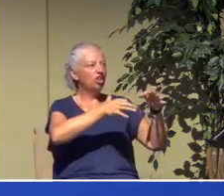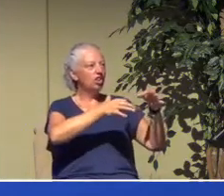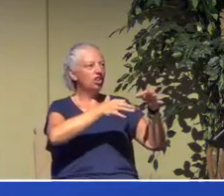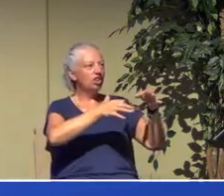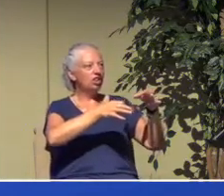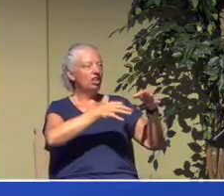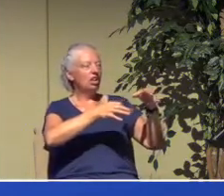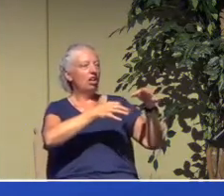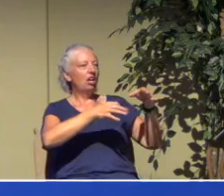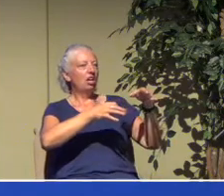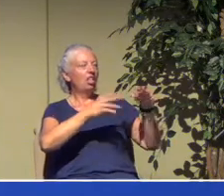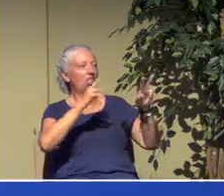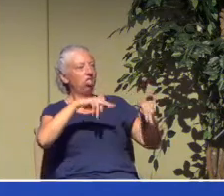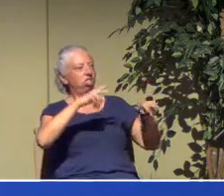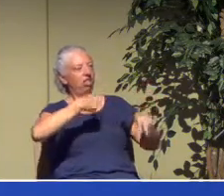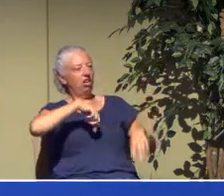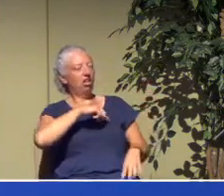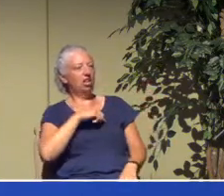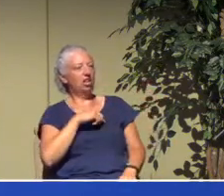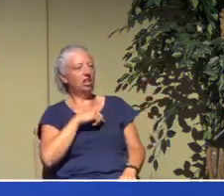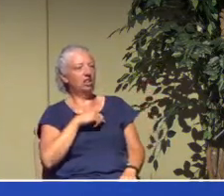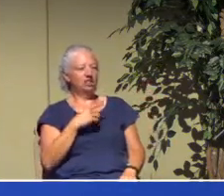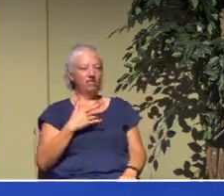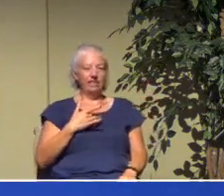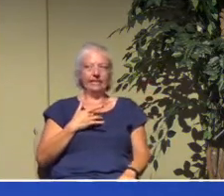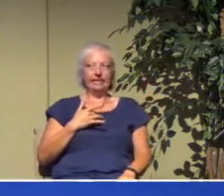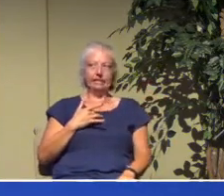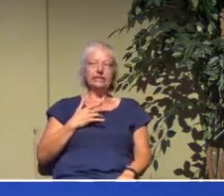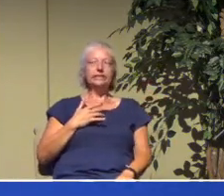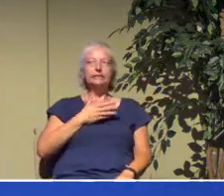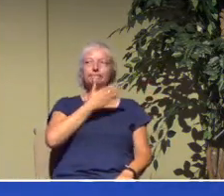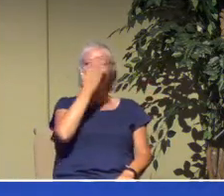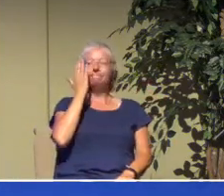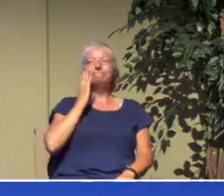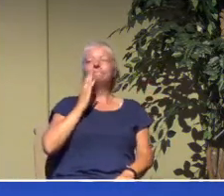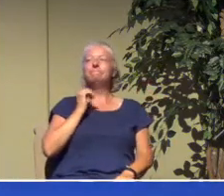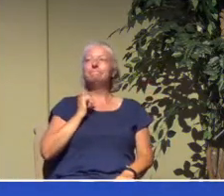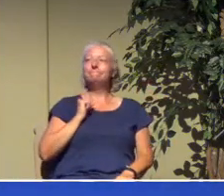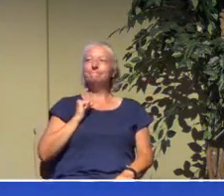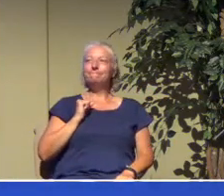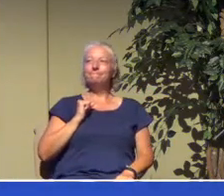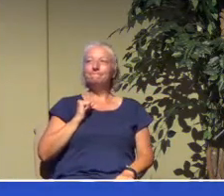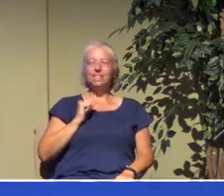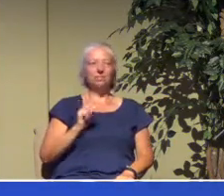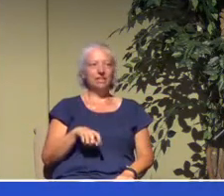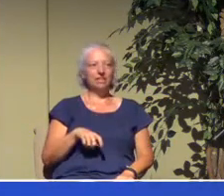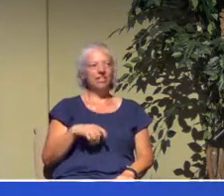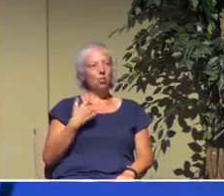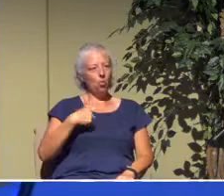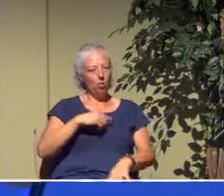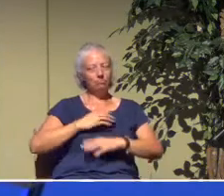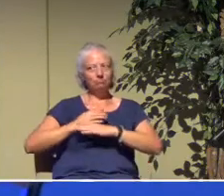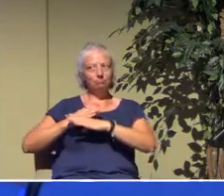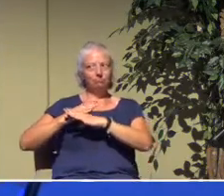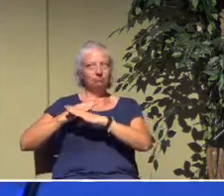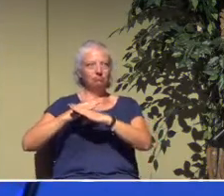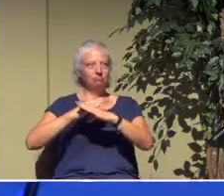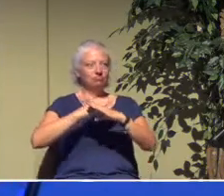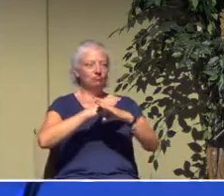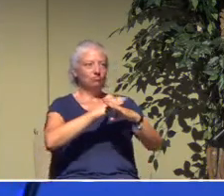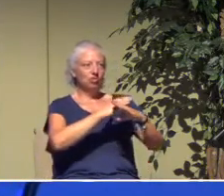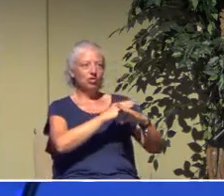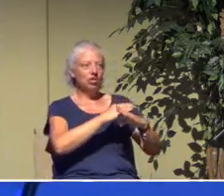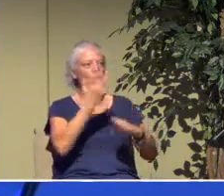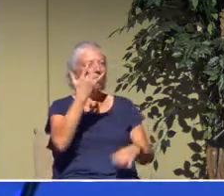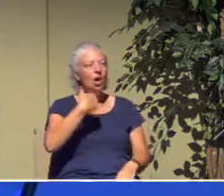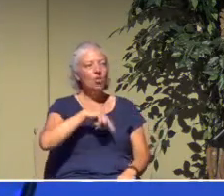whatever. We feel like we need to save face. And so we are guarded, and that's why we're